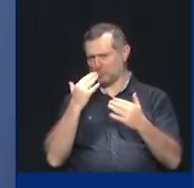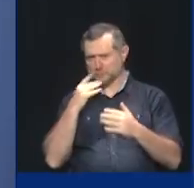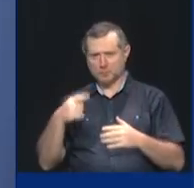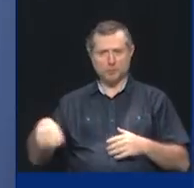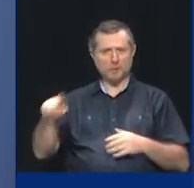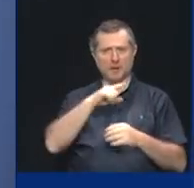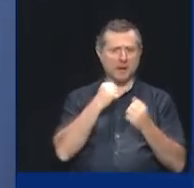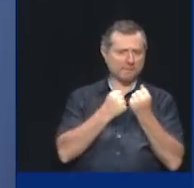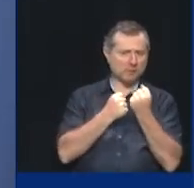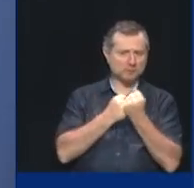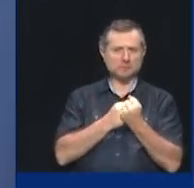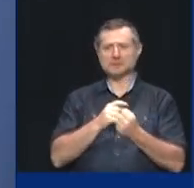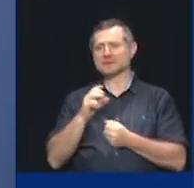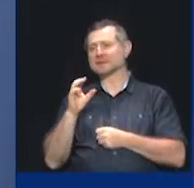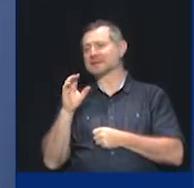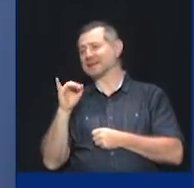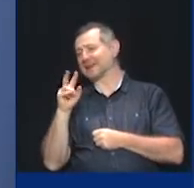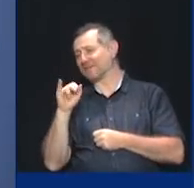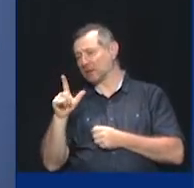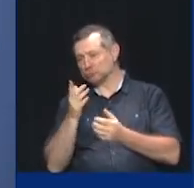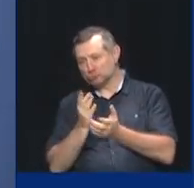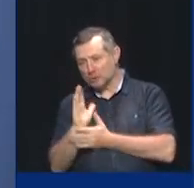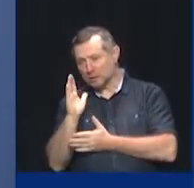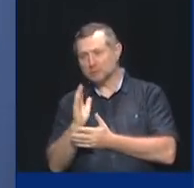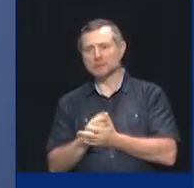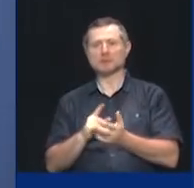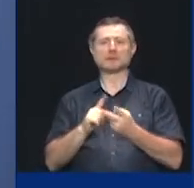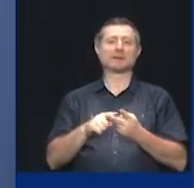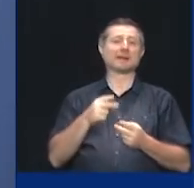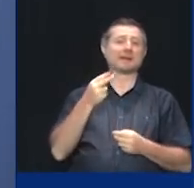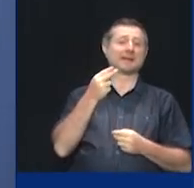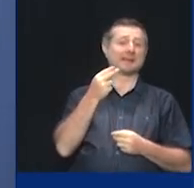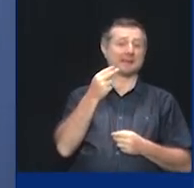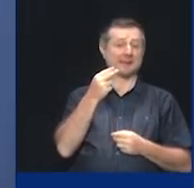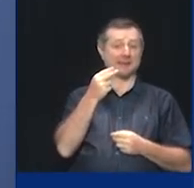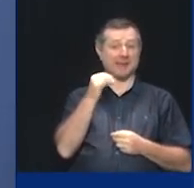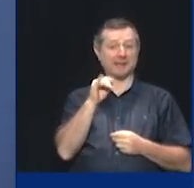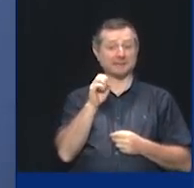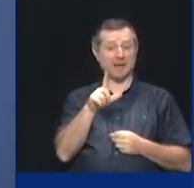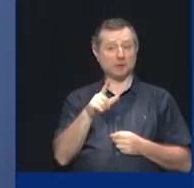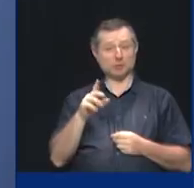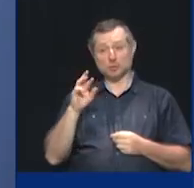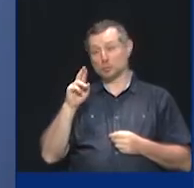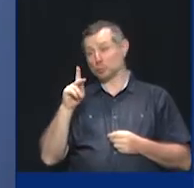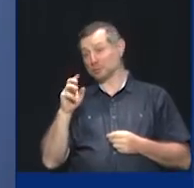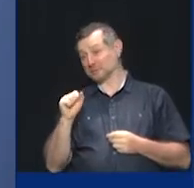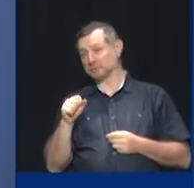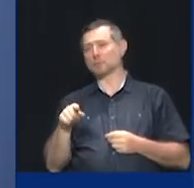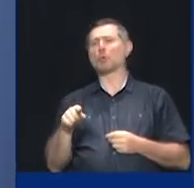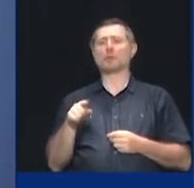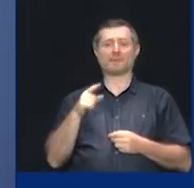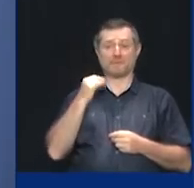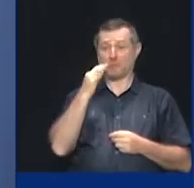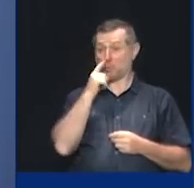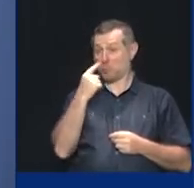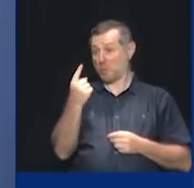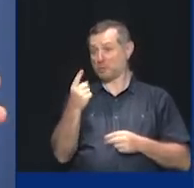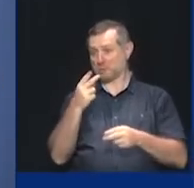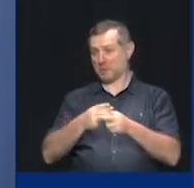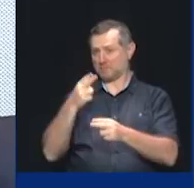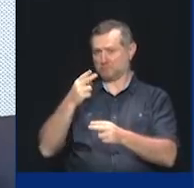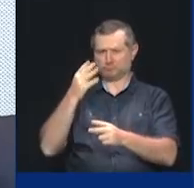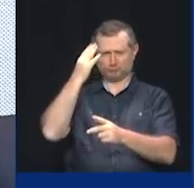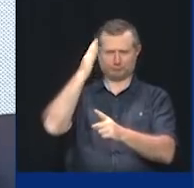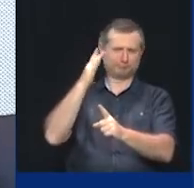rights organizations, to Hazel Dukes, because I'm not forgetting Hazel Dukes. If there's one name I'm mentioning, it's Hazel Dukes. Let's